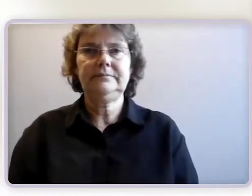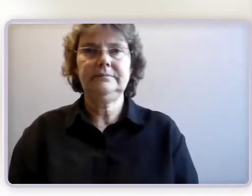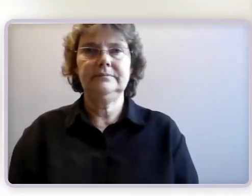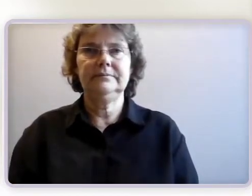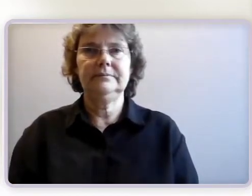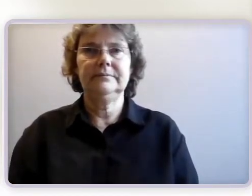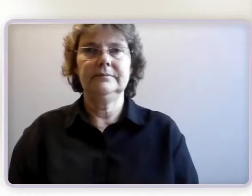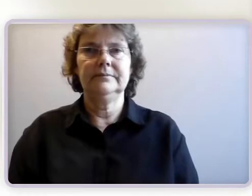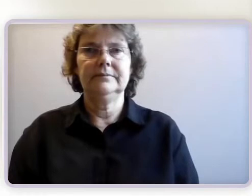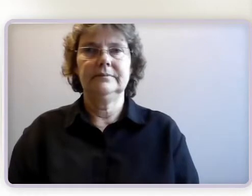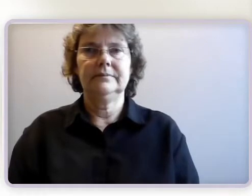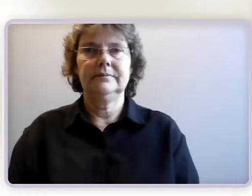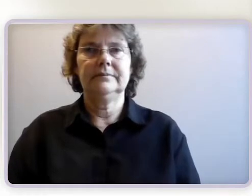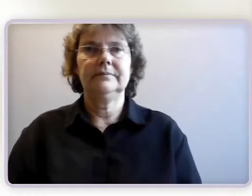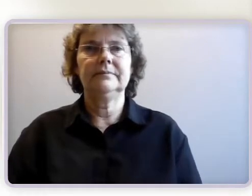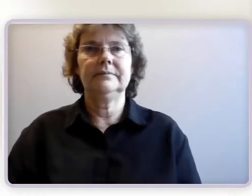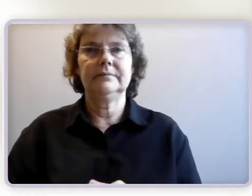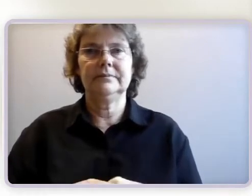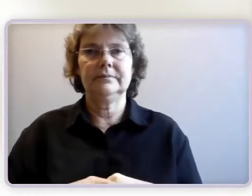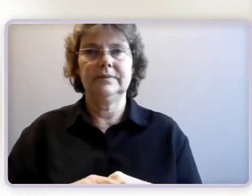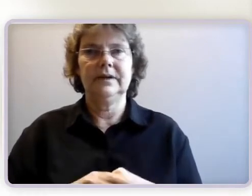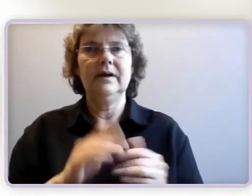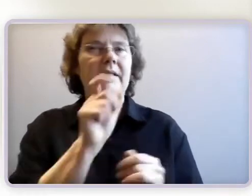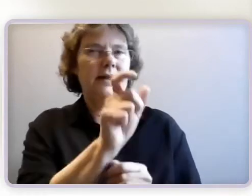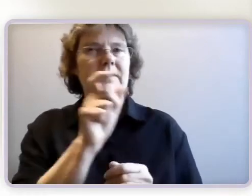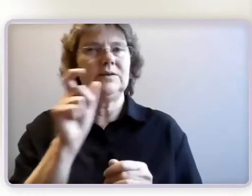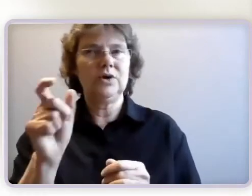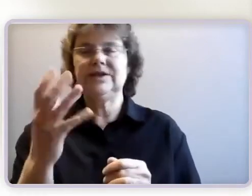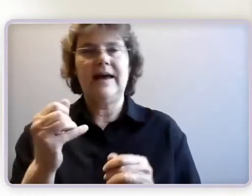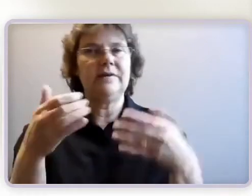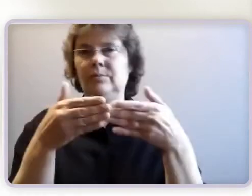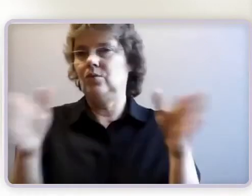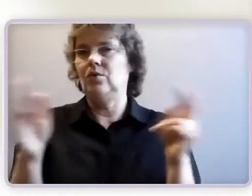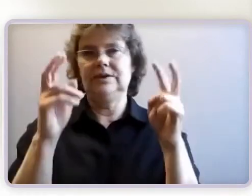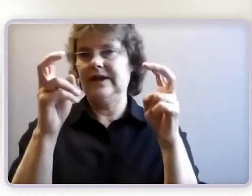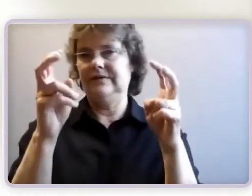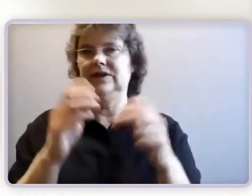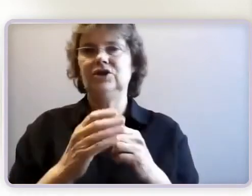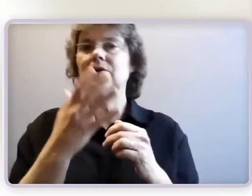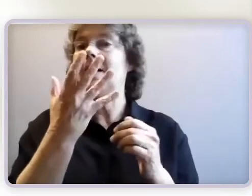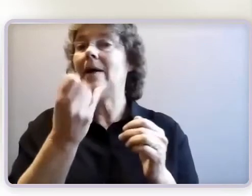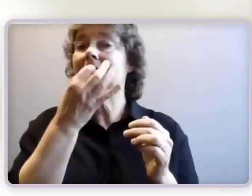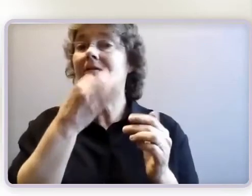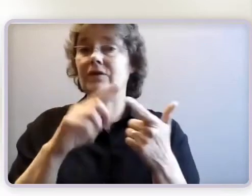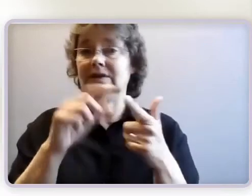These terms are also defined broadly. There are some examples up on the screen.